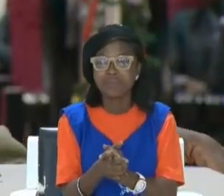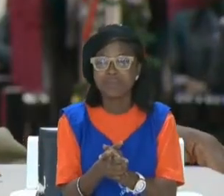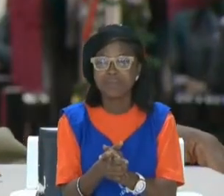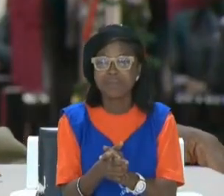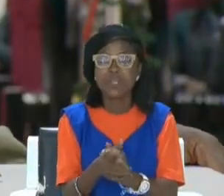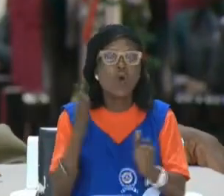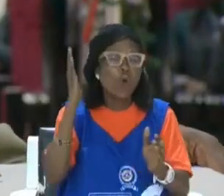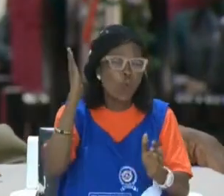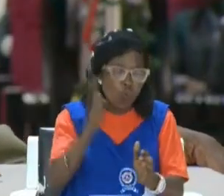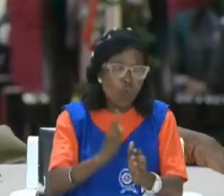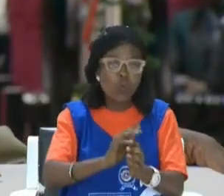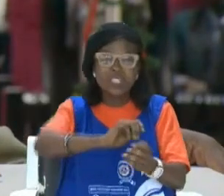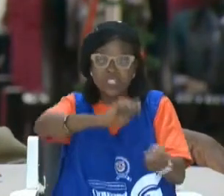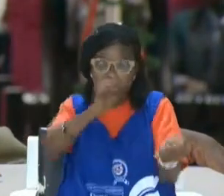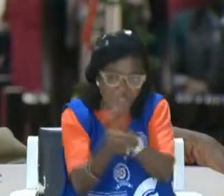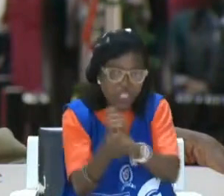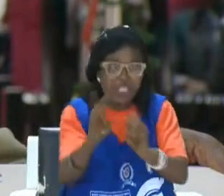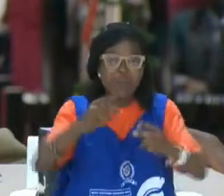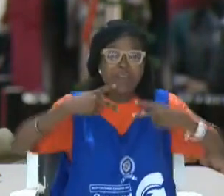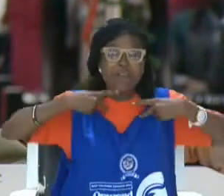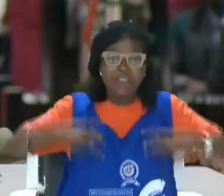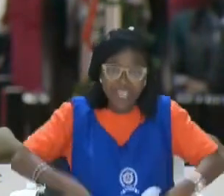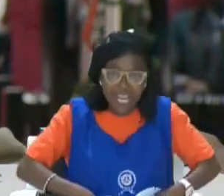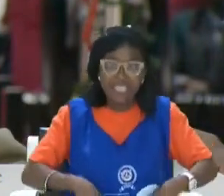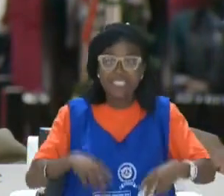will change them physically,